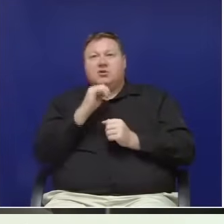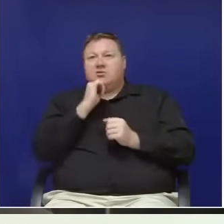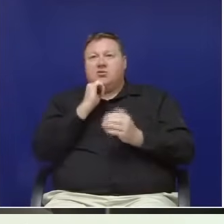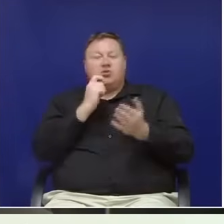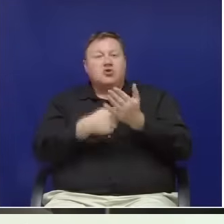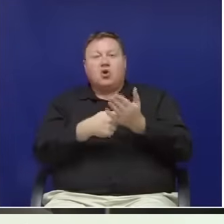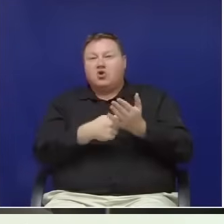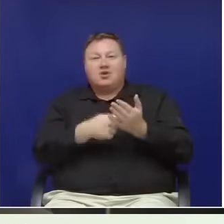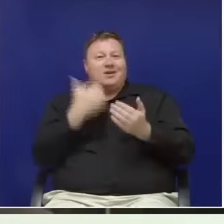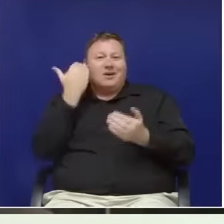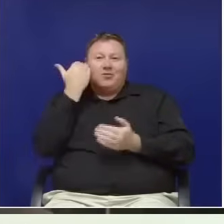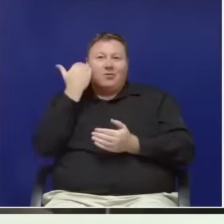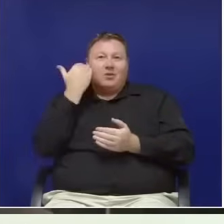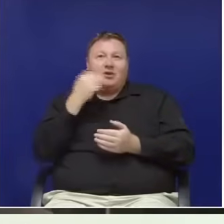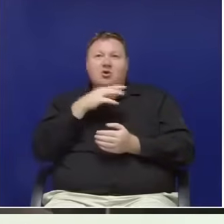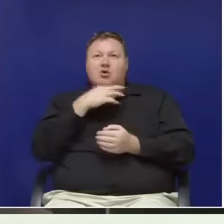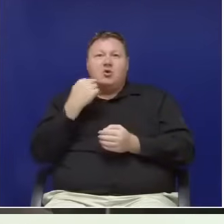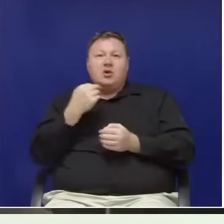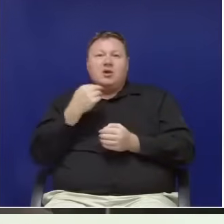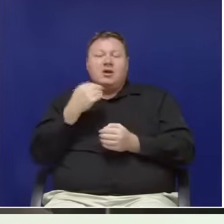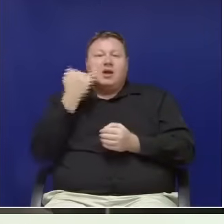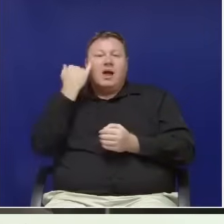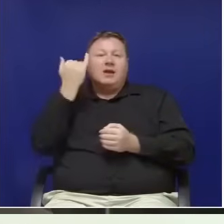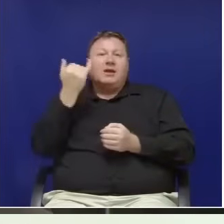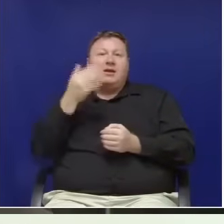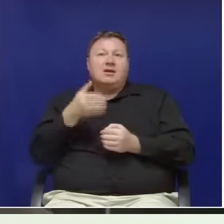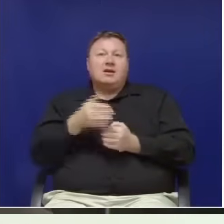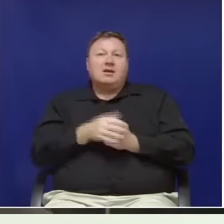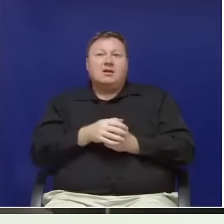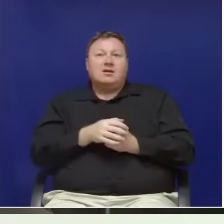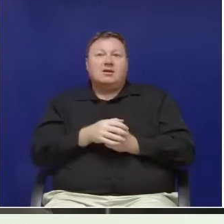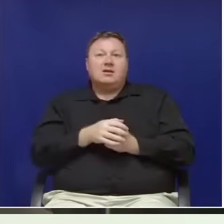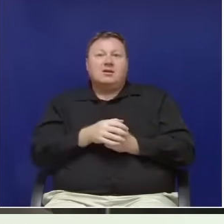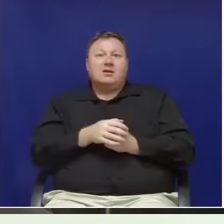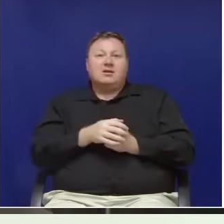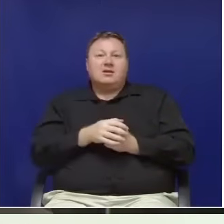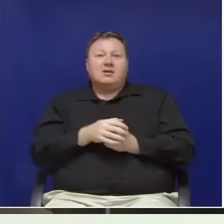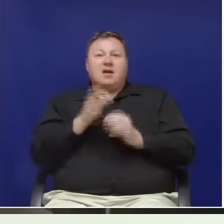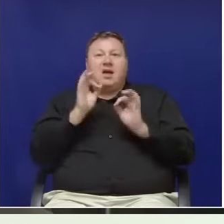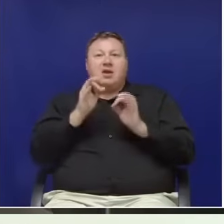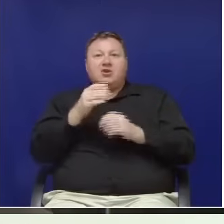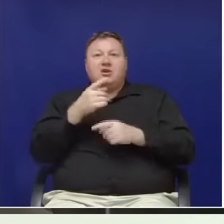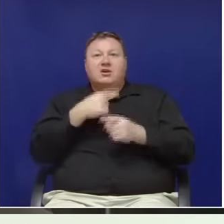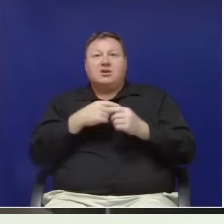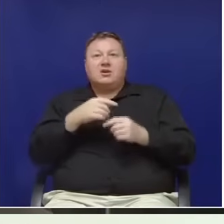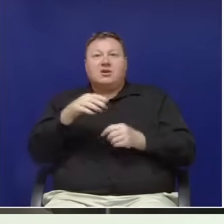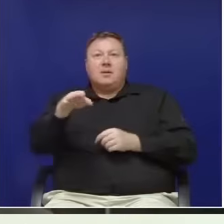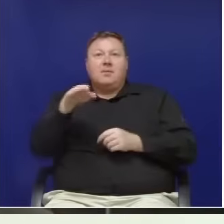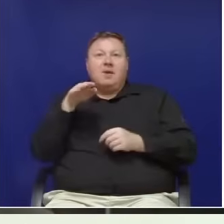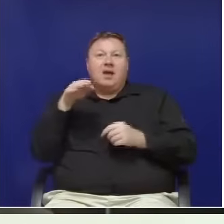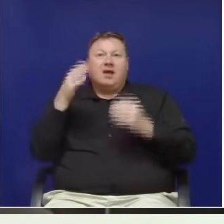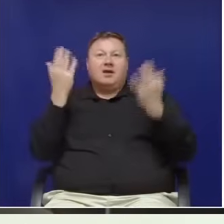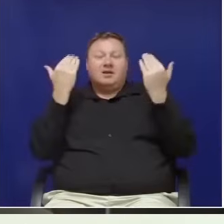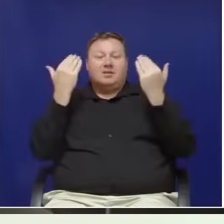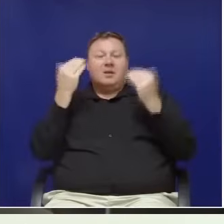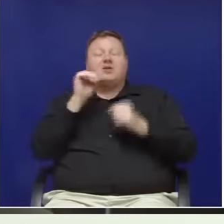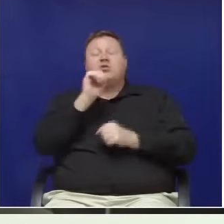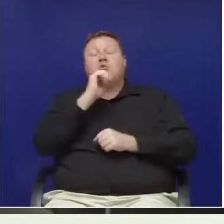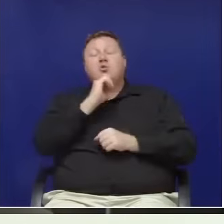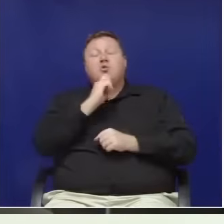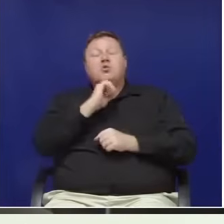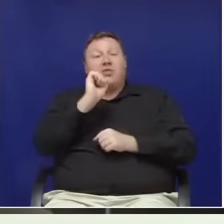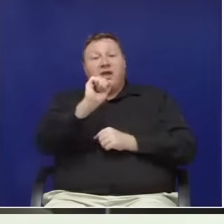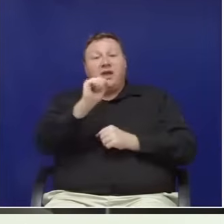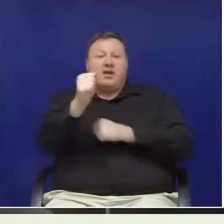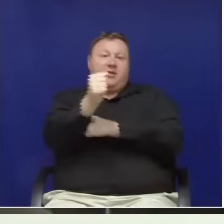government. The real incentive, I think, here, or as I said, it's actually the other way around. The banks are expected to use their infrastructure.